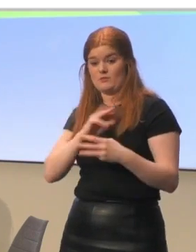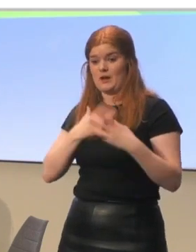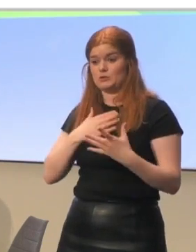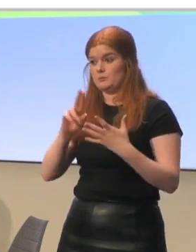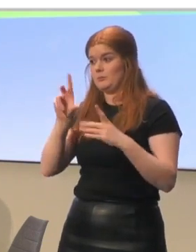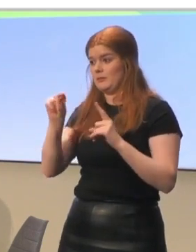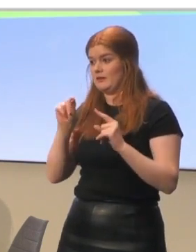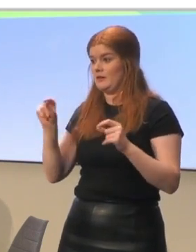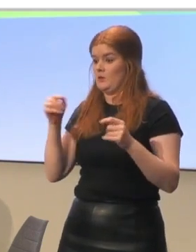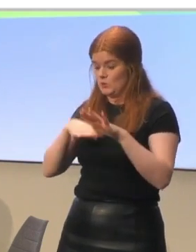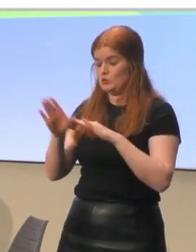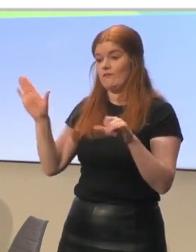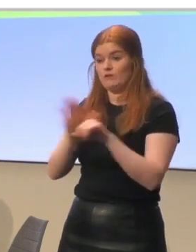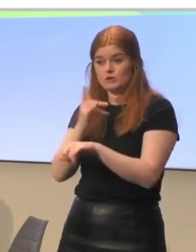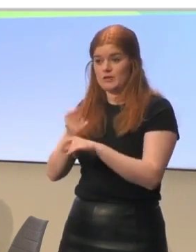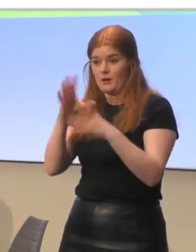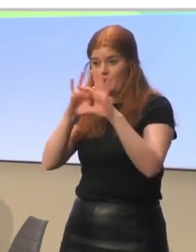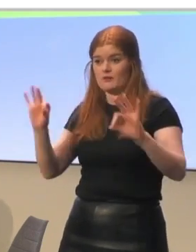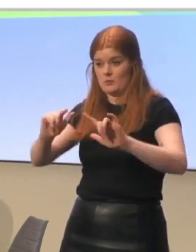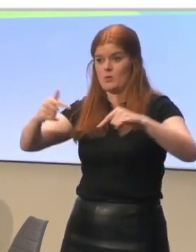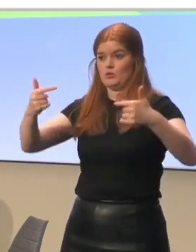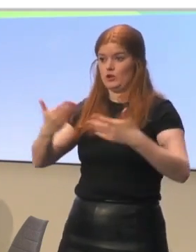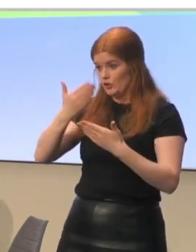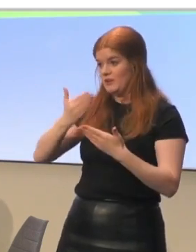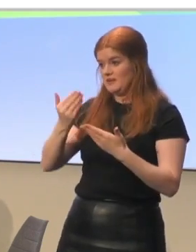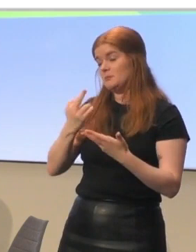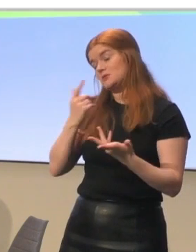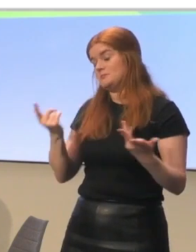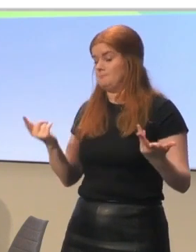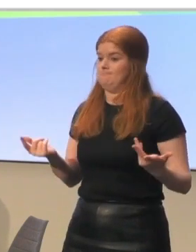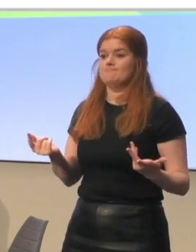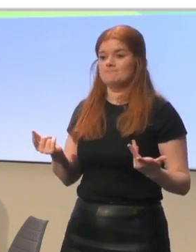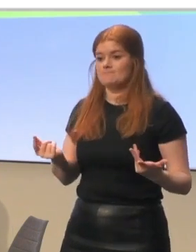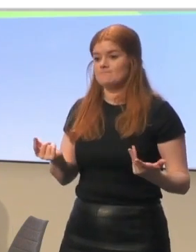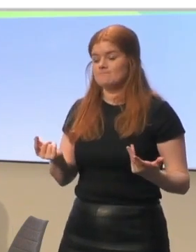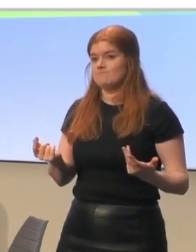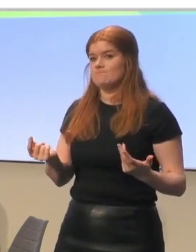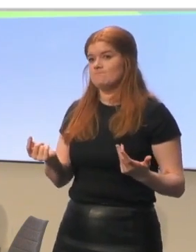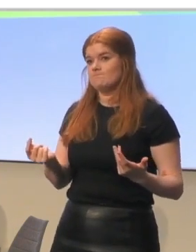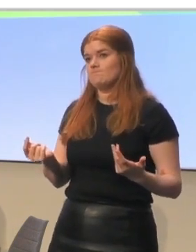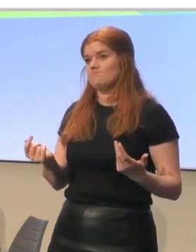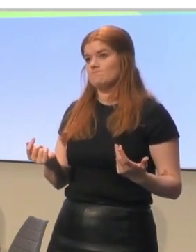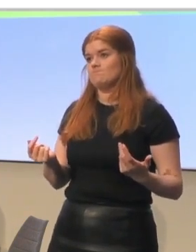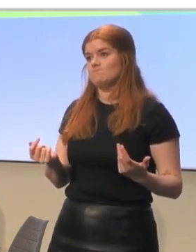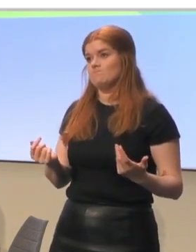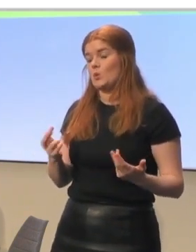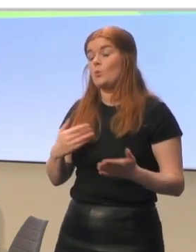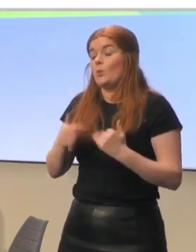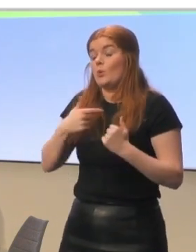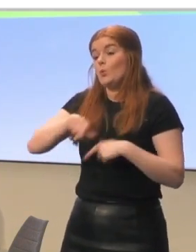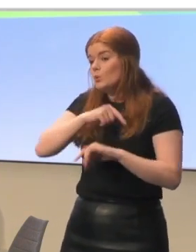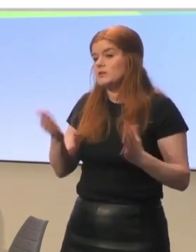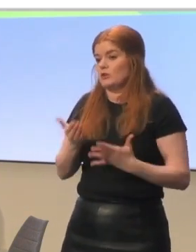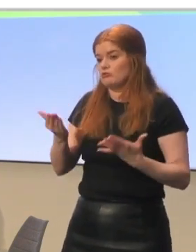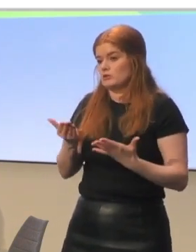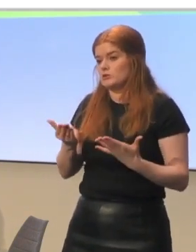actually full-time go online and work with it, but the real, I suppose, what we're encouraging on the ground and when